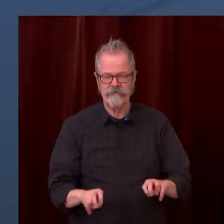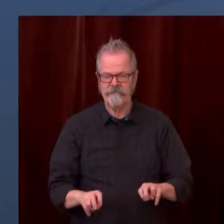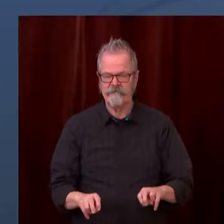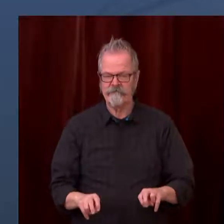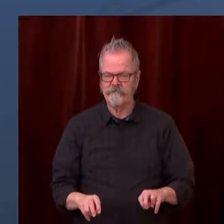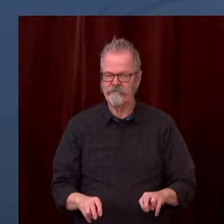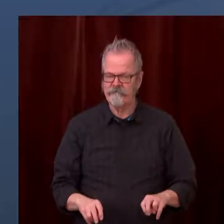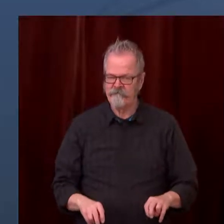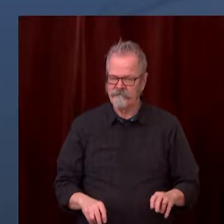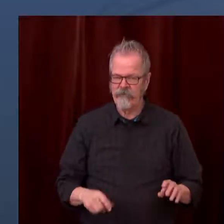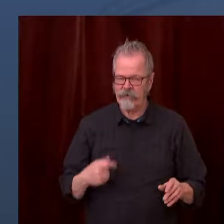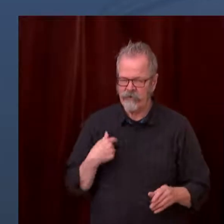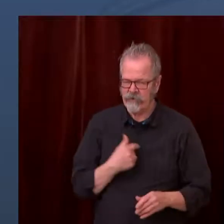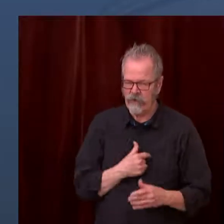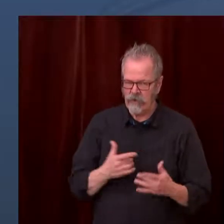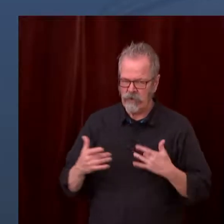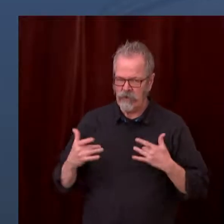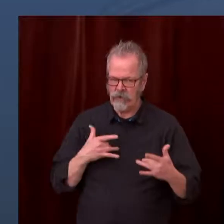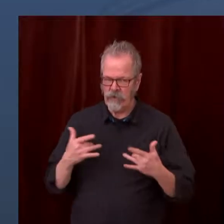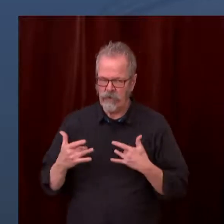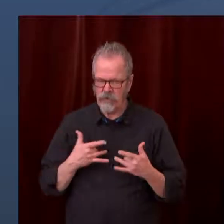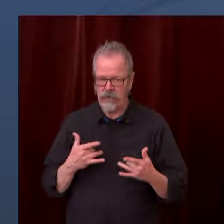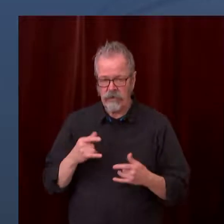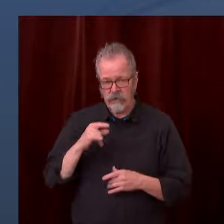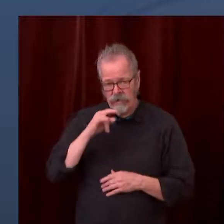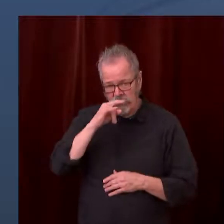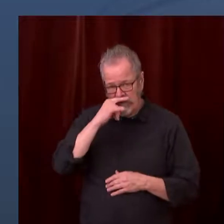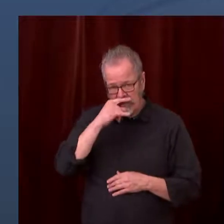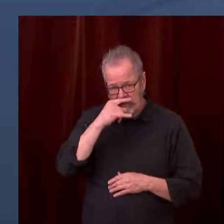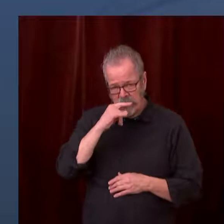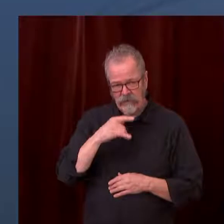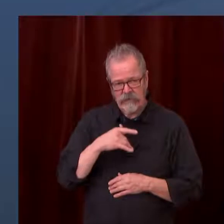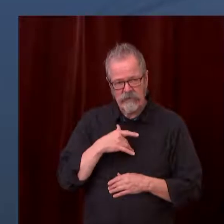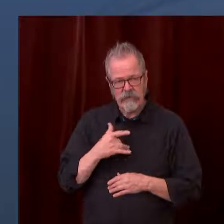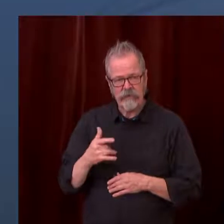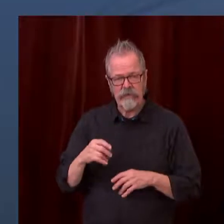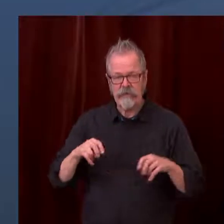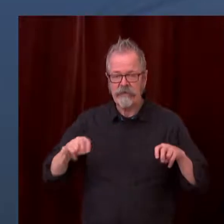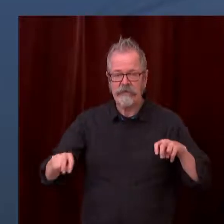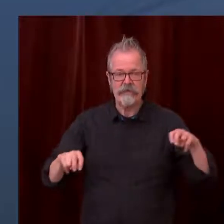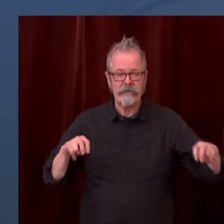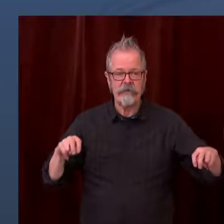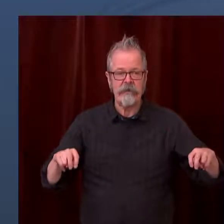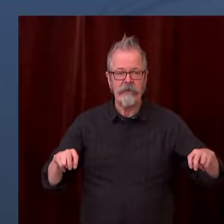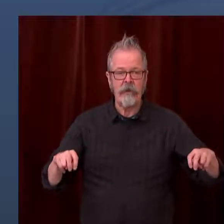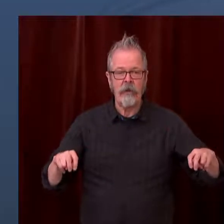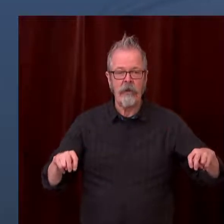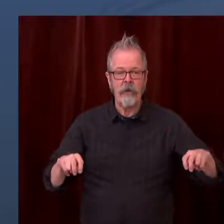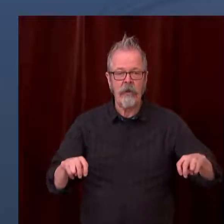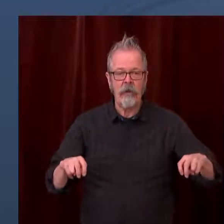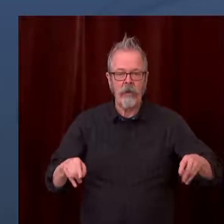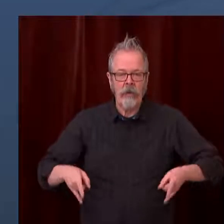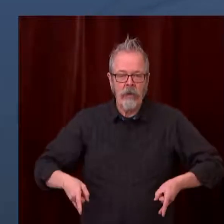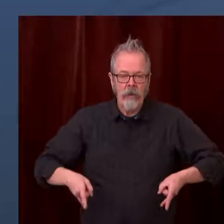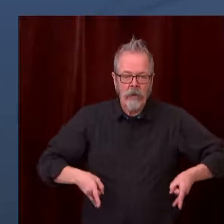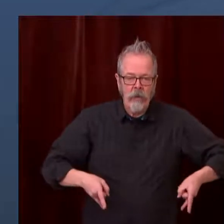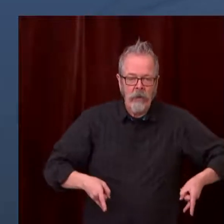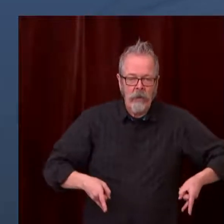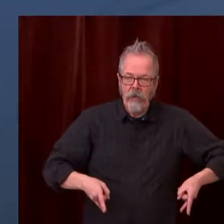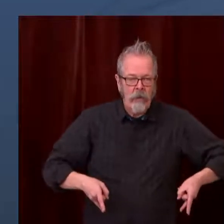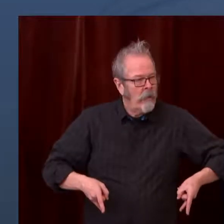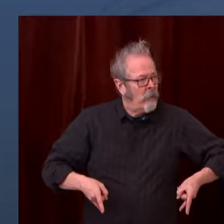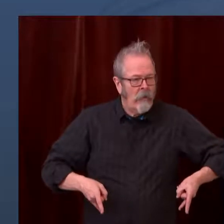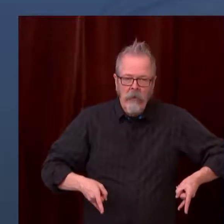have especially kids that are at 6 feet and they kind of fudge a little bit, now it's 5 feet or 4.5, 5